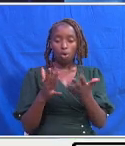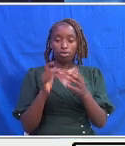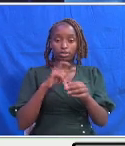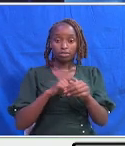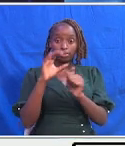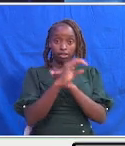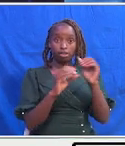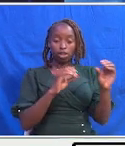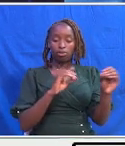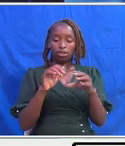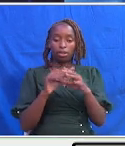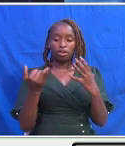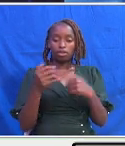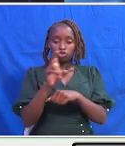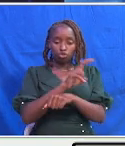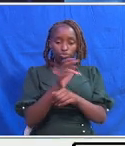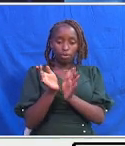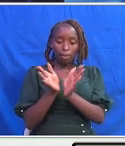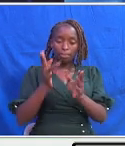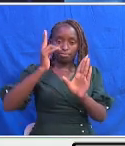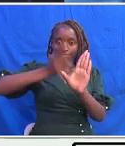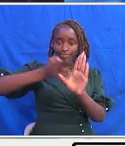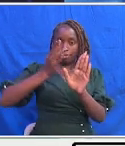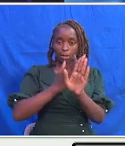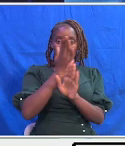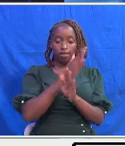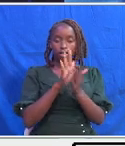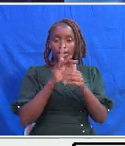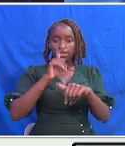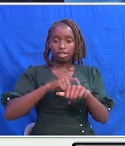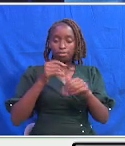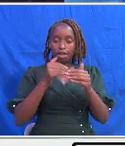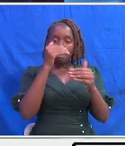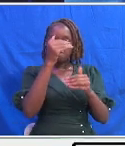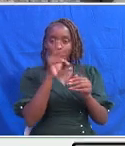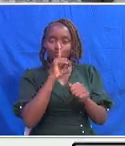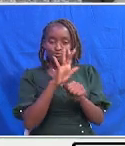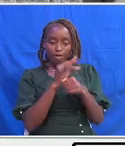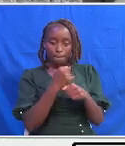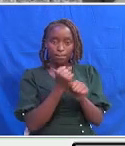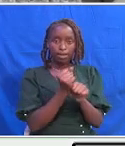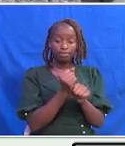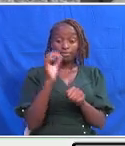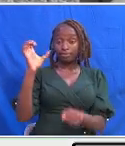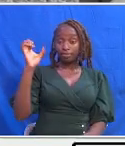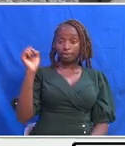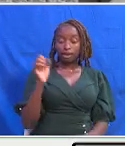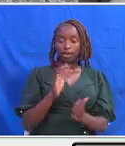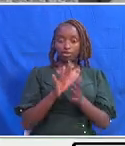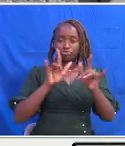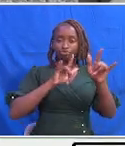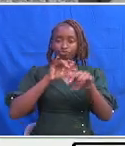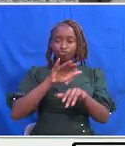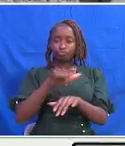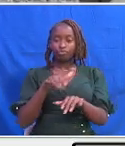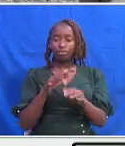on seeking public participation before, during and after policies are formulated. Prime Cabinet Secretary and Foreign Affairs Cabinet